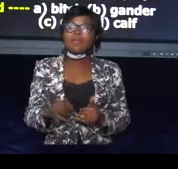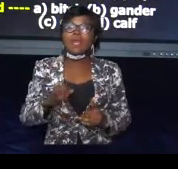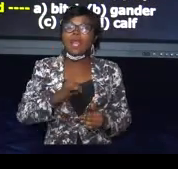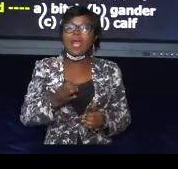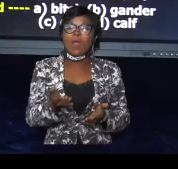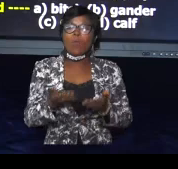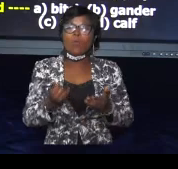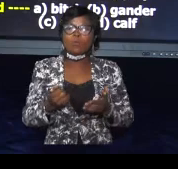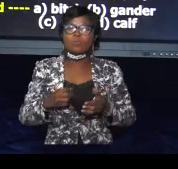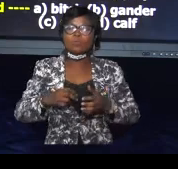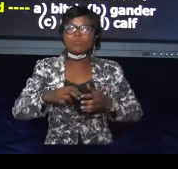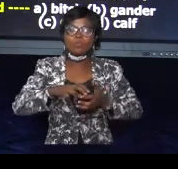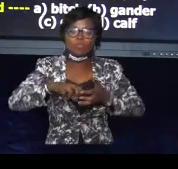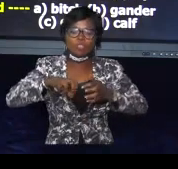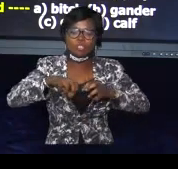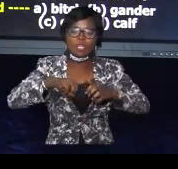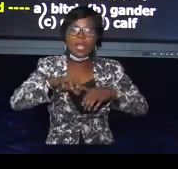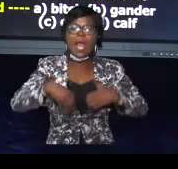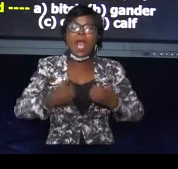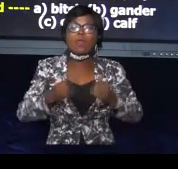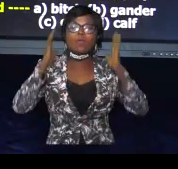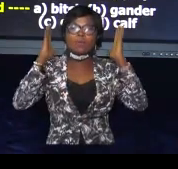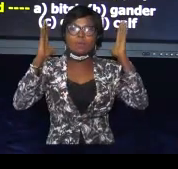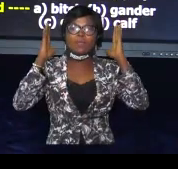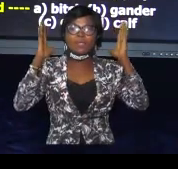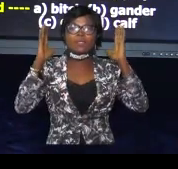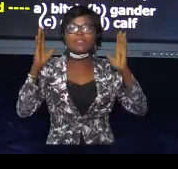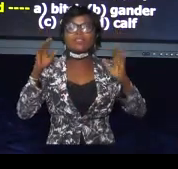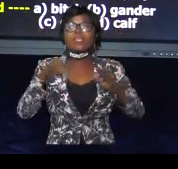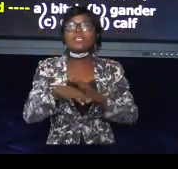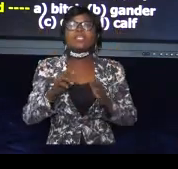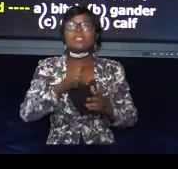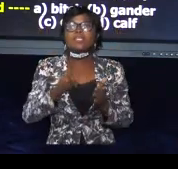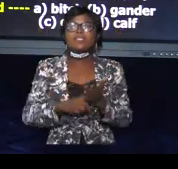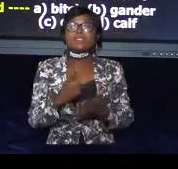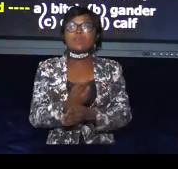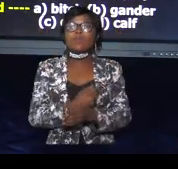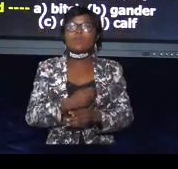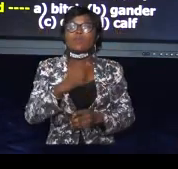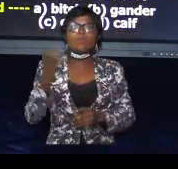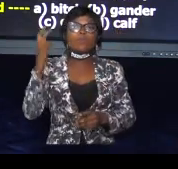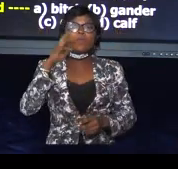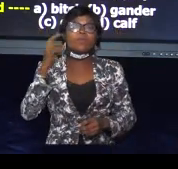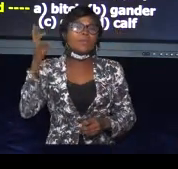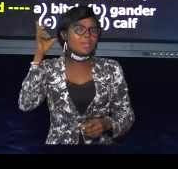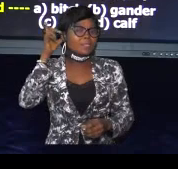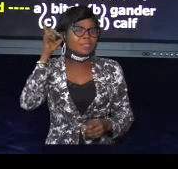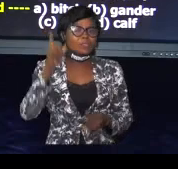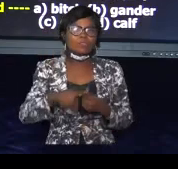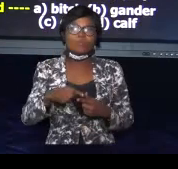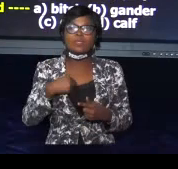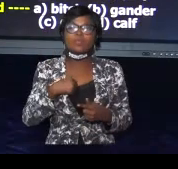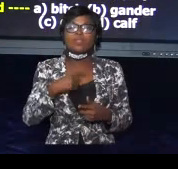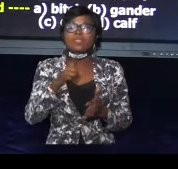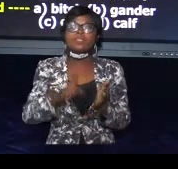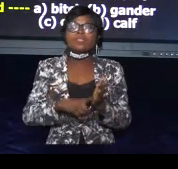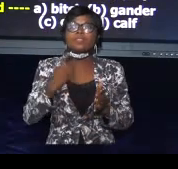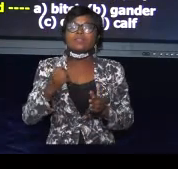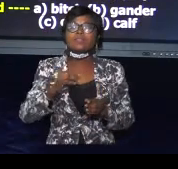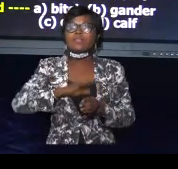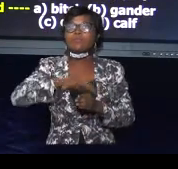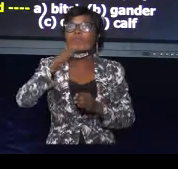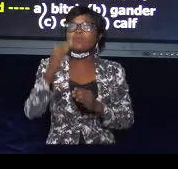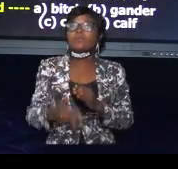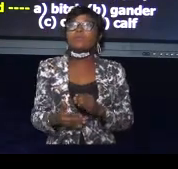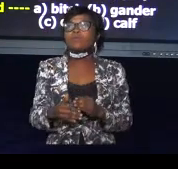check how attentive you have been in the course of the lesson. Were you listening at all? This is evaluation